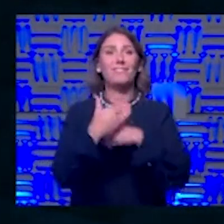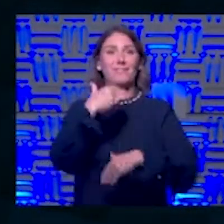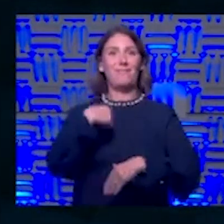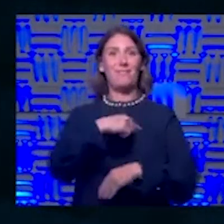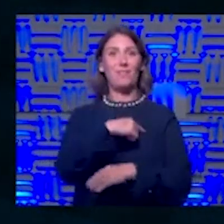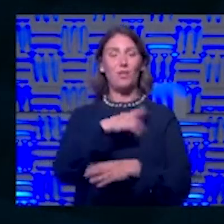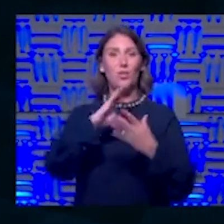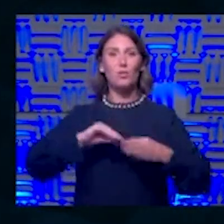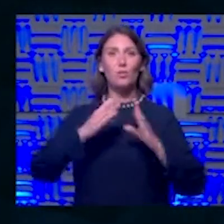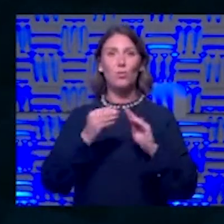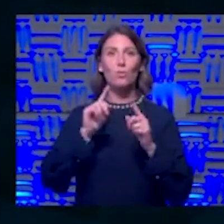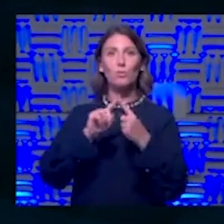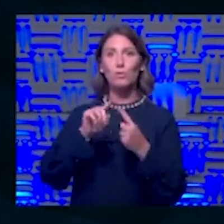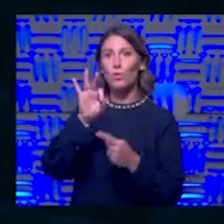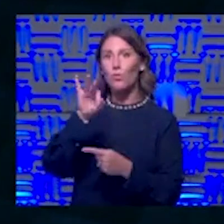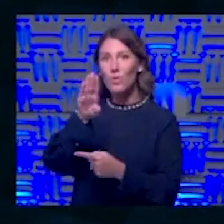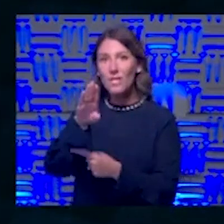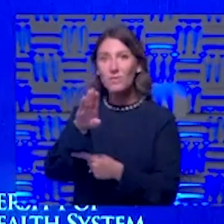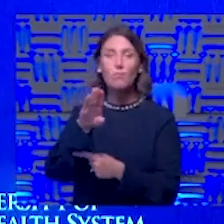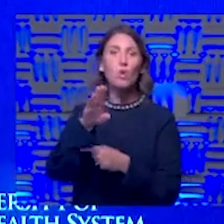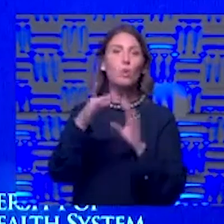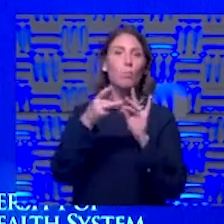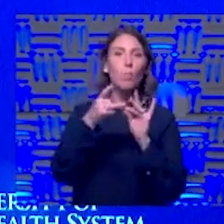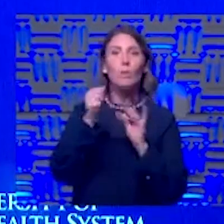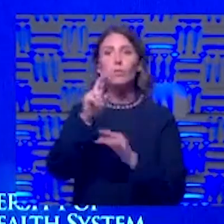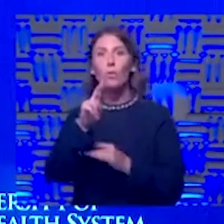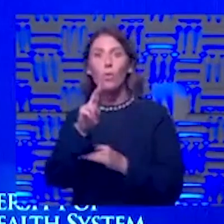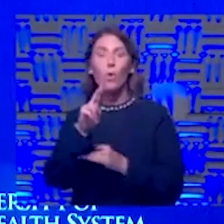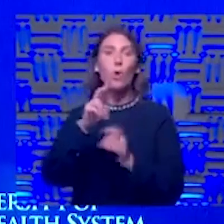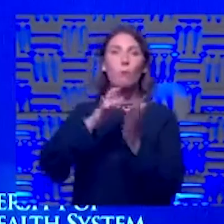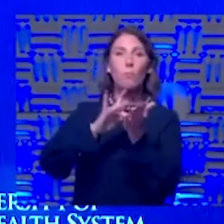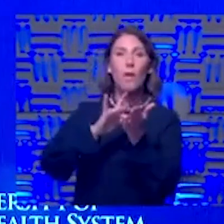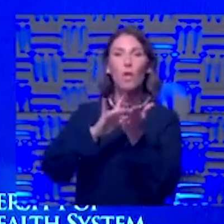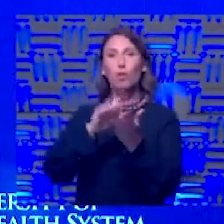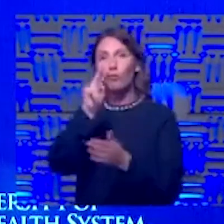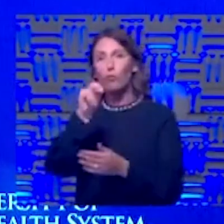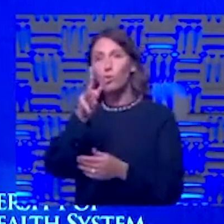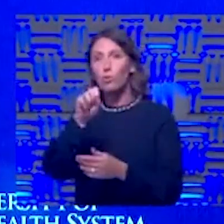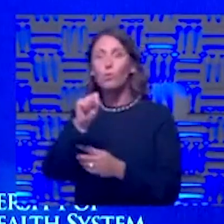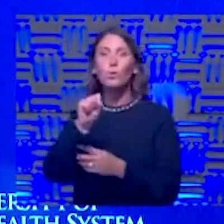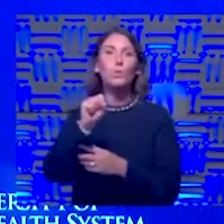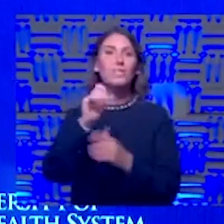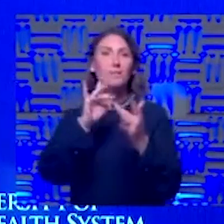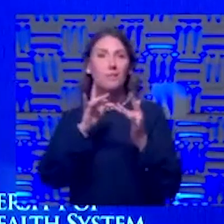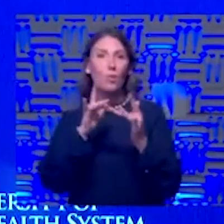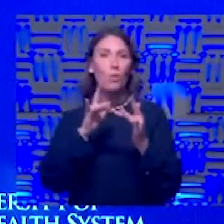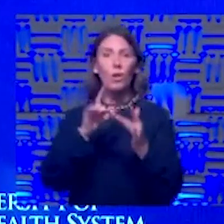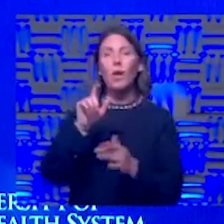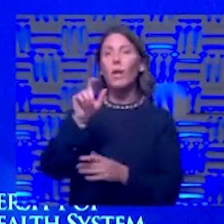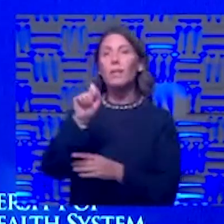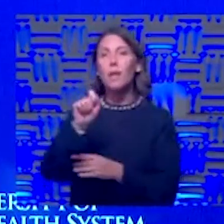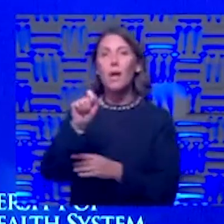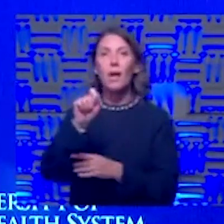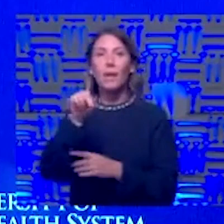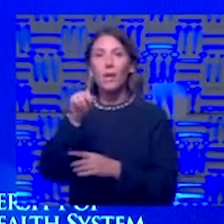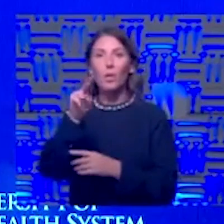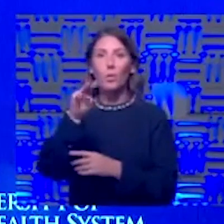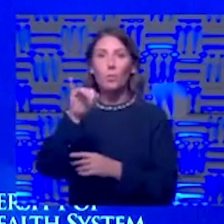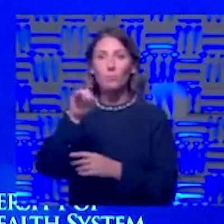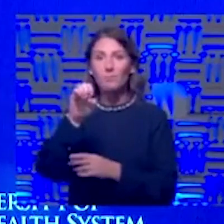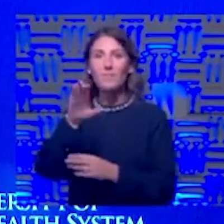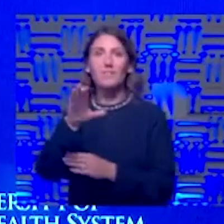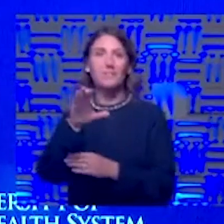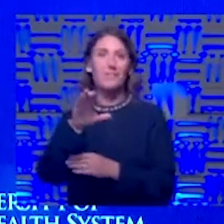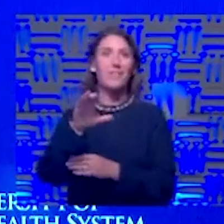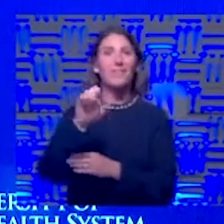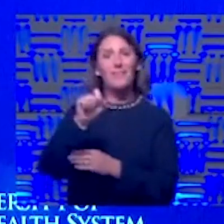into our Facebook Messenger or at Medical News Network at kumc.edu as well. Maybe you have a